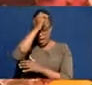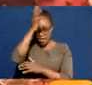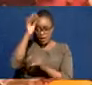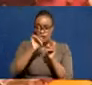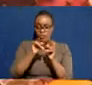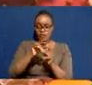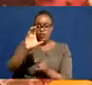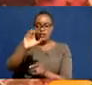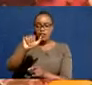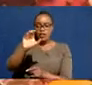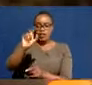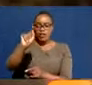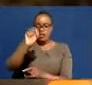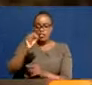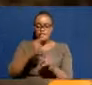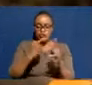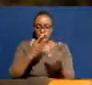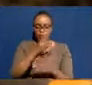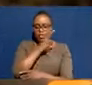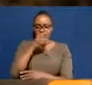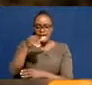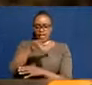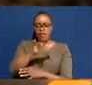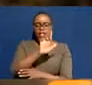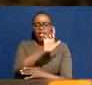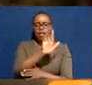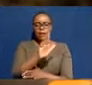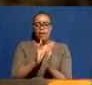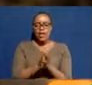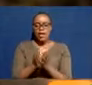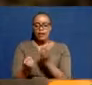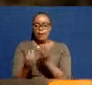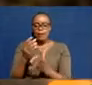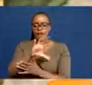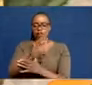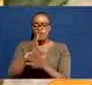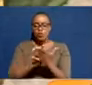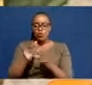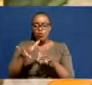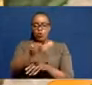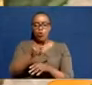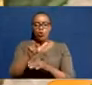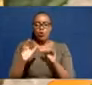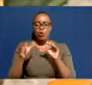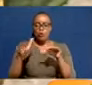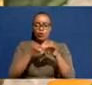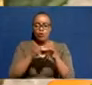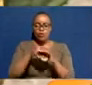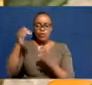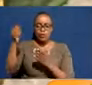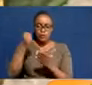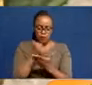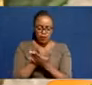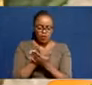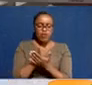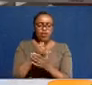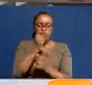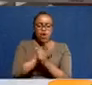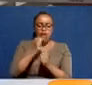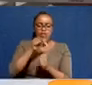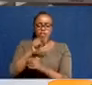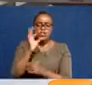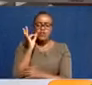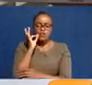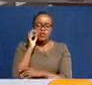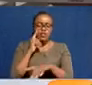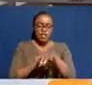cactus fruits from the semi-arid areas of Laikipia and Baringo counties through local community members employed to harvest the fruits. Once we have the